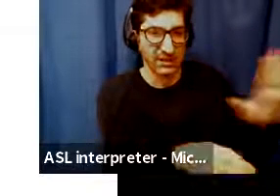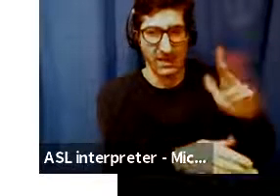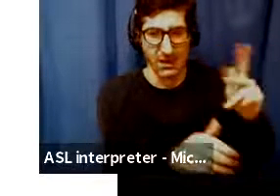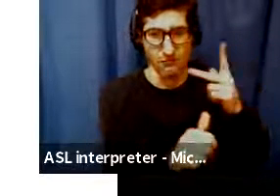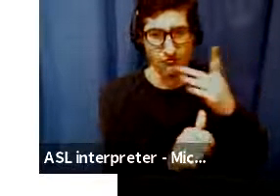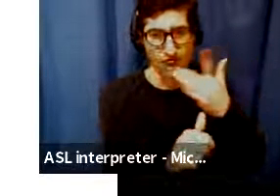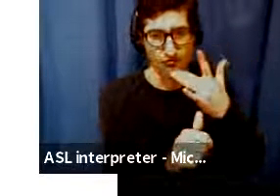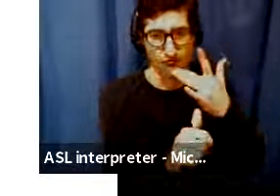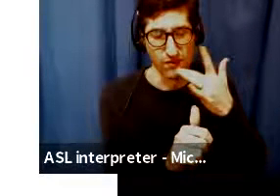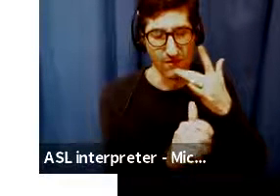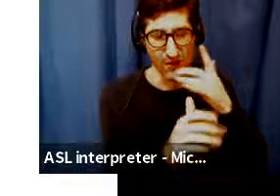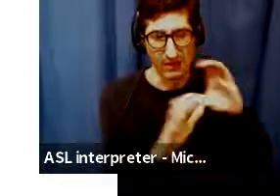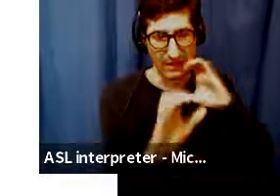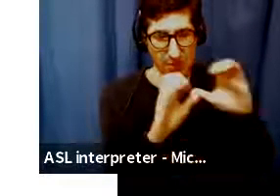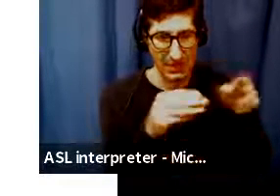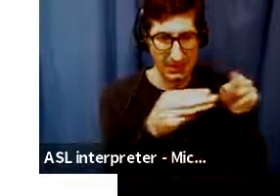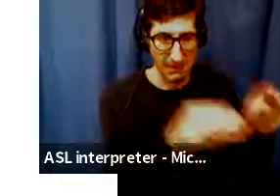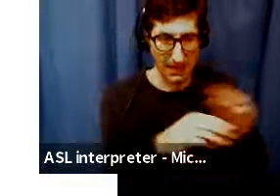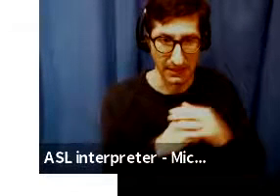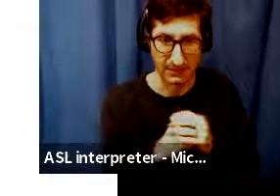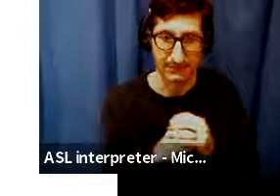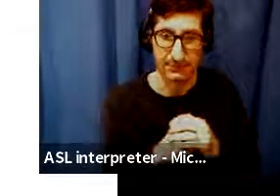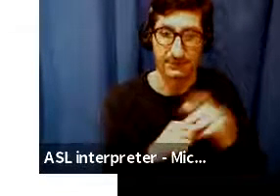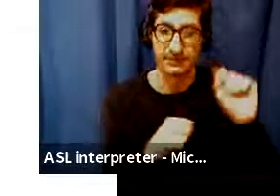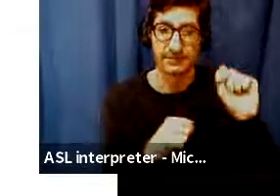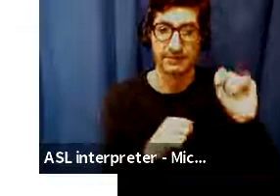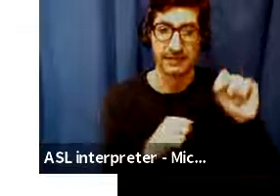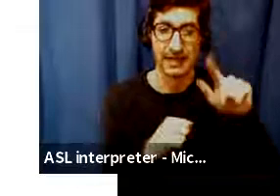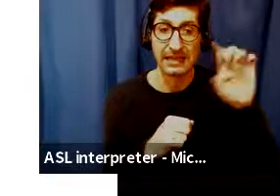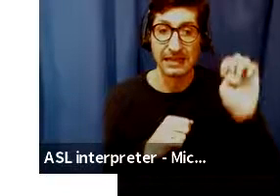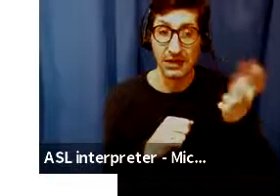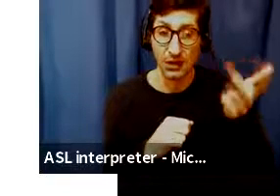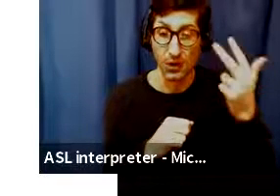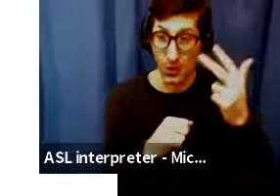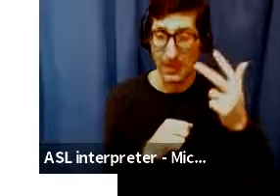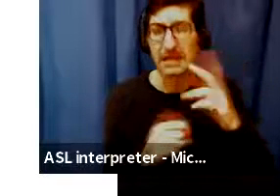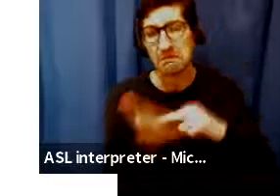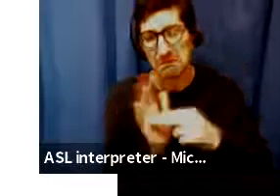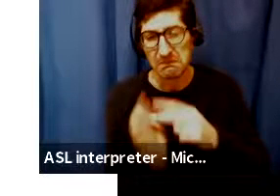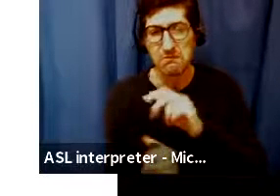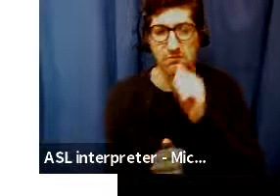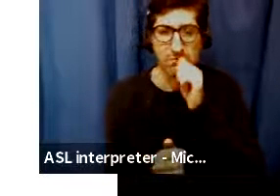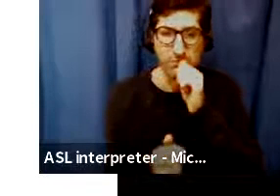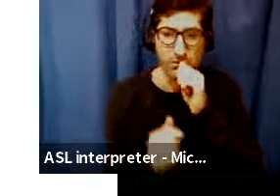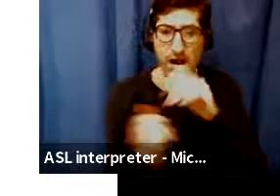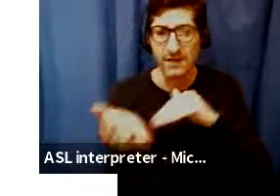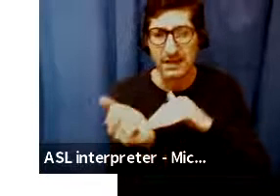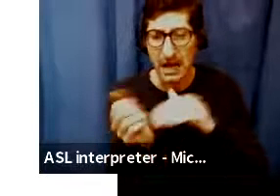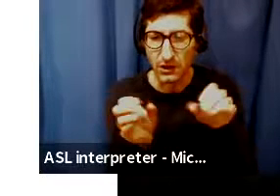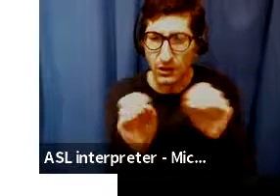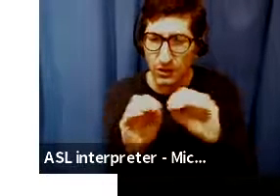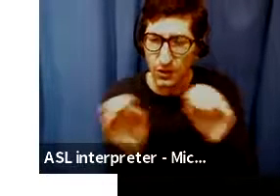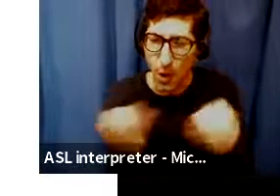or private hospitals, private doctors' offices need to consult with the